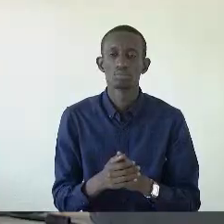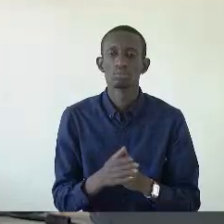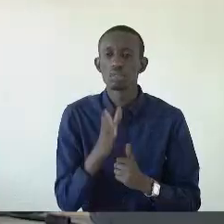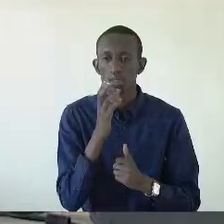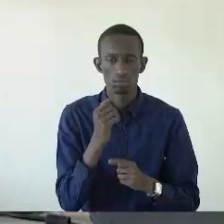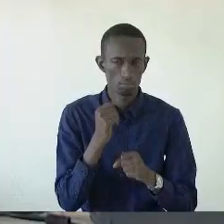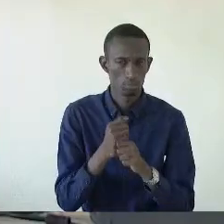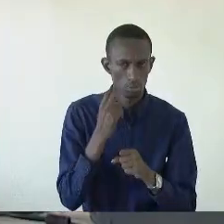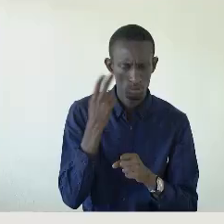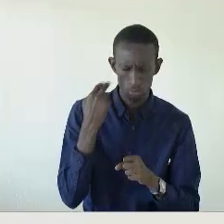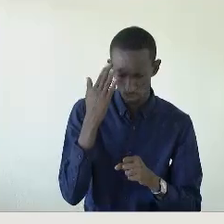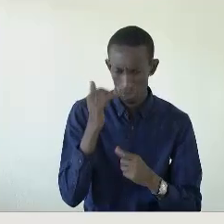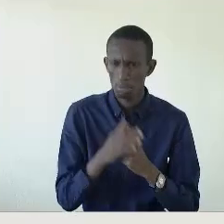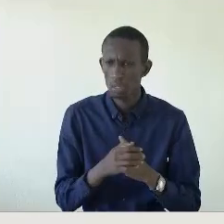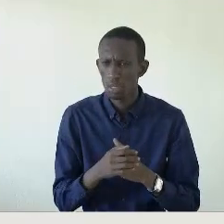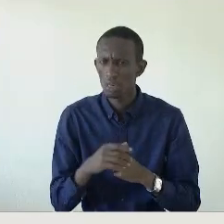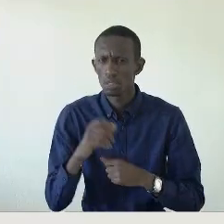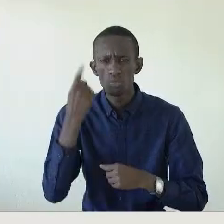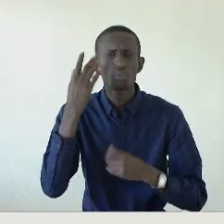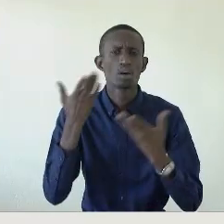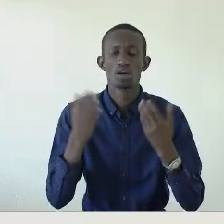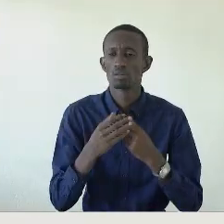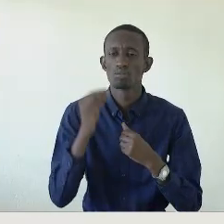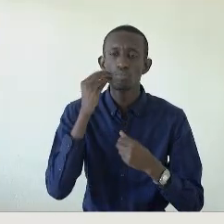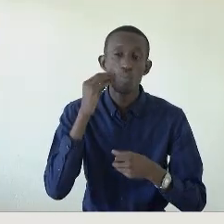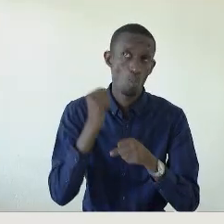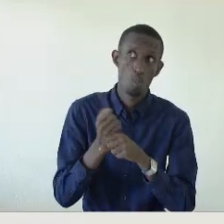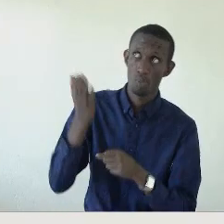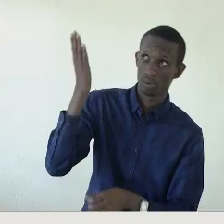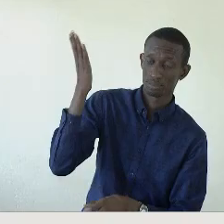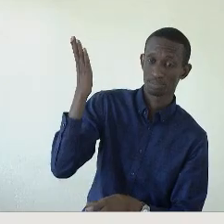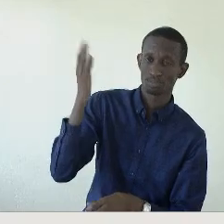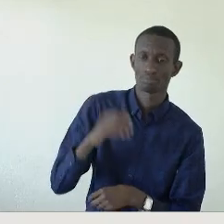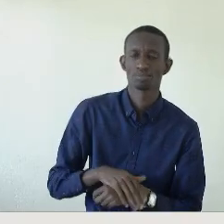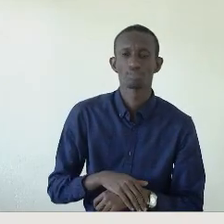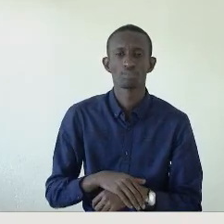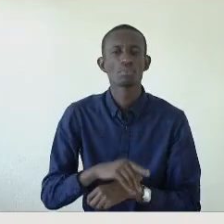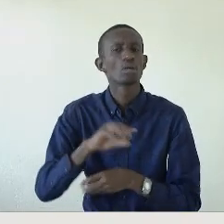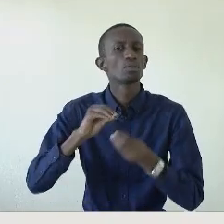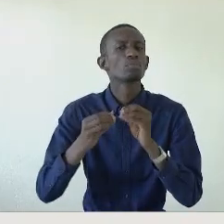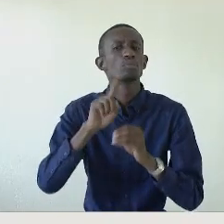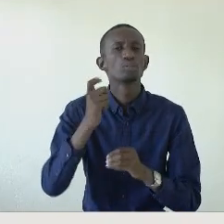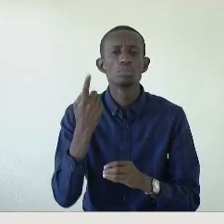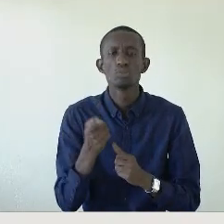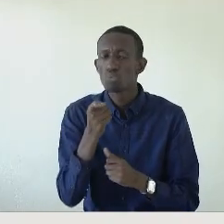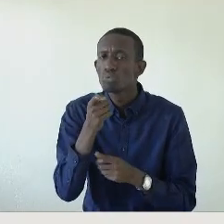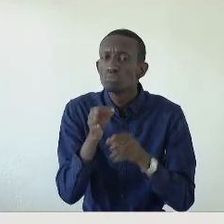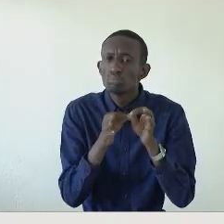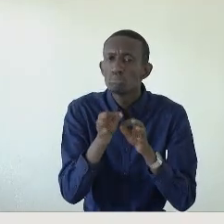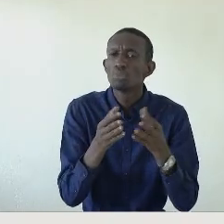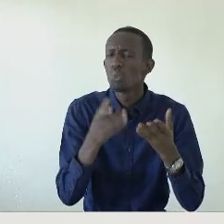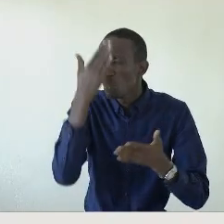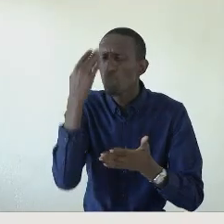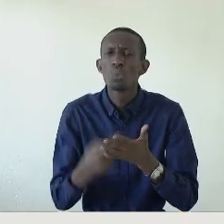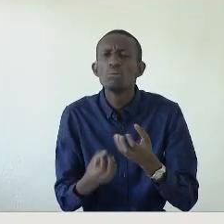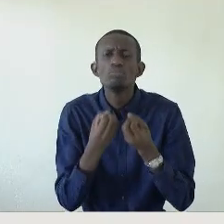level of understanding. This is your homework. Students, the first question says, explain why